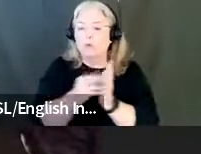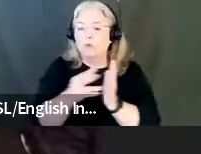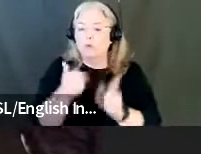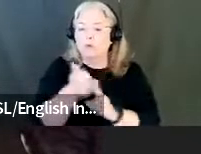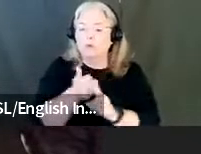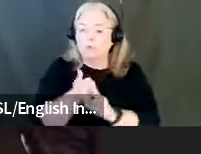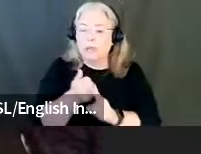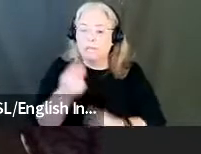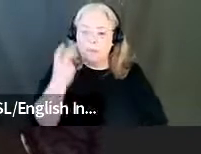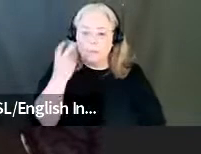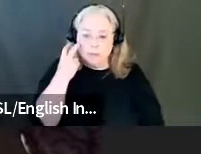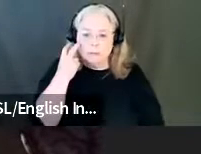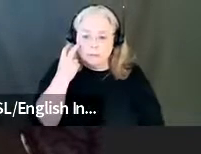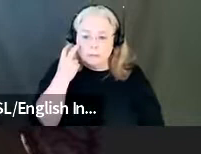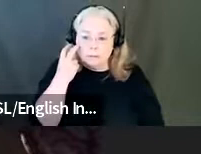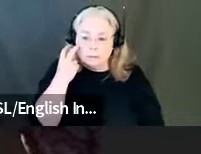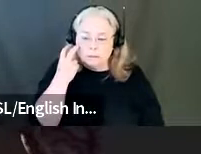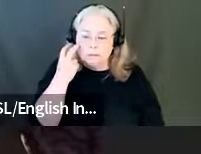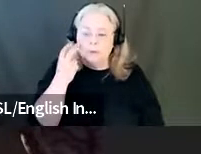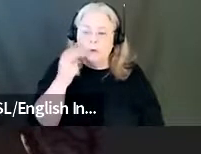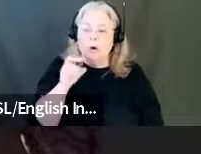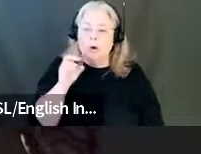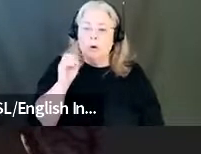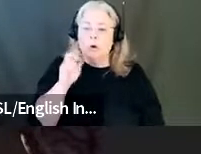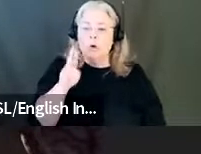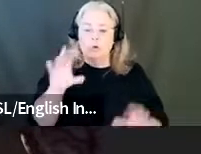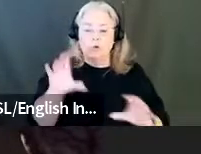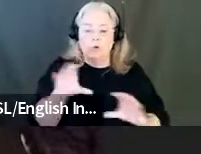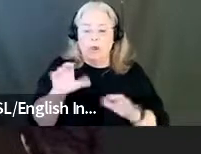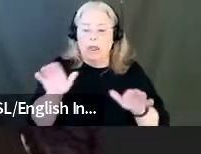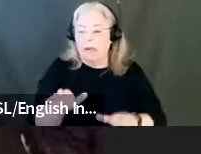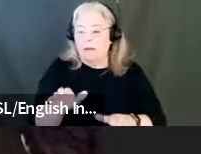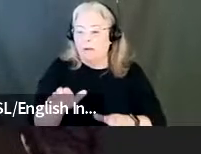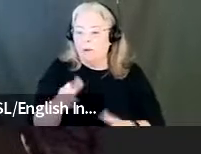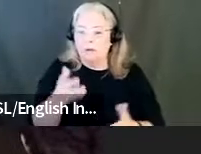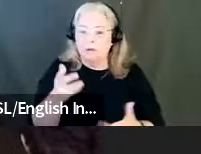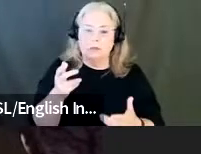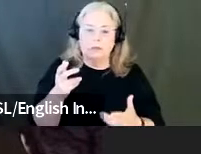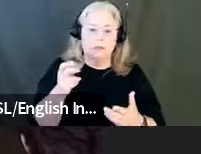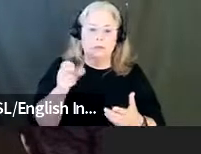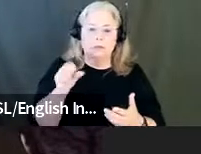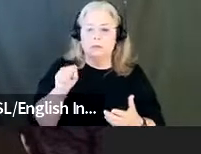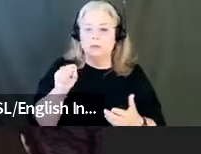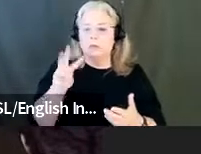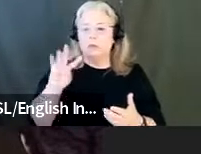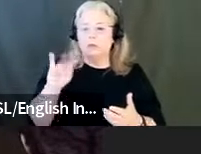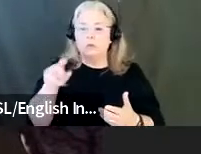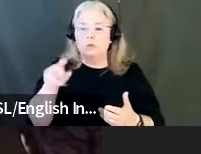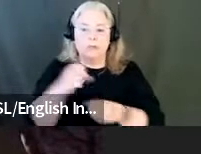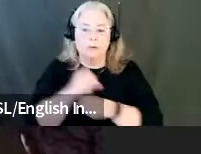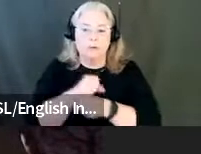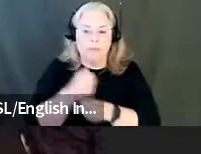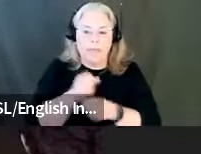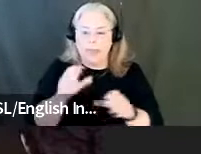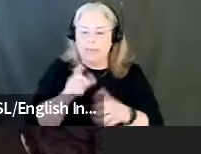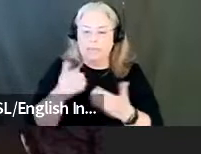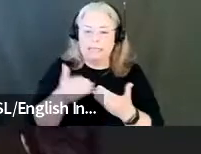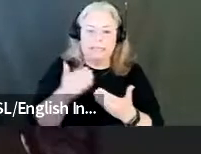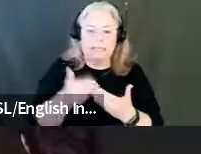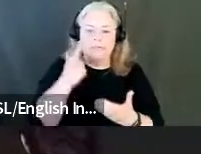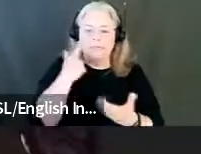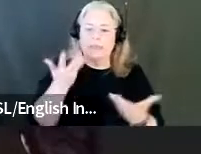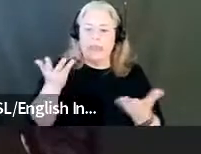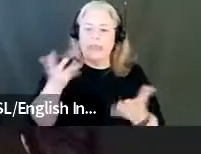blind, and we're doing maybe an activity, maybe we're doing a switch making activity, and it's so easy for things